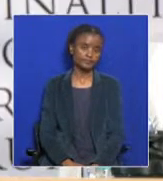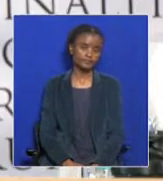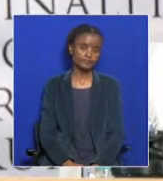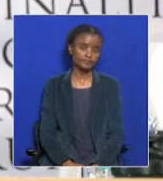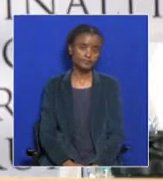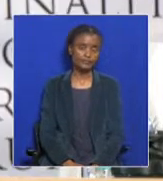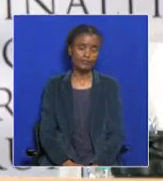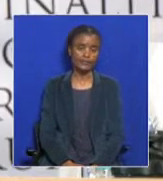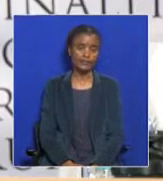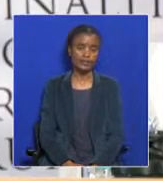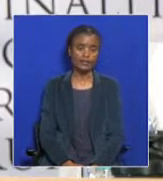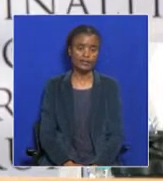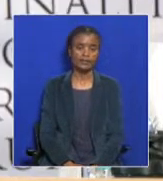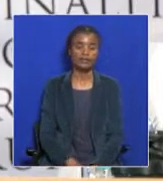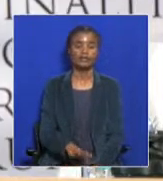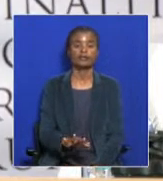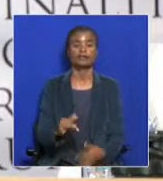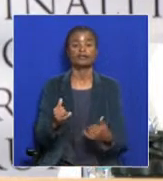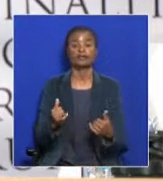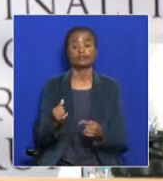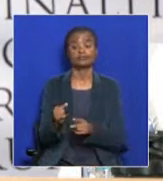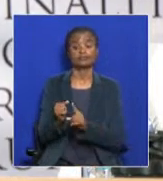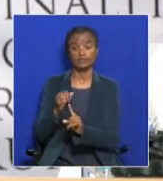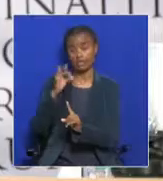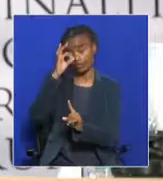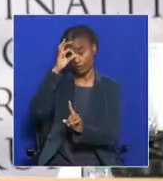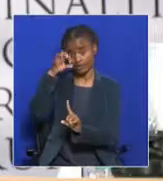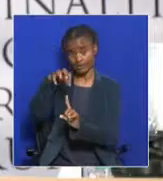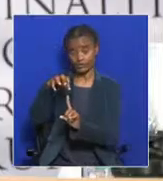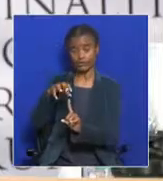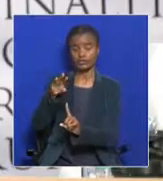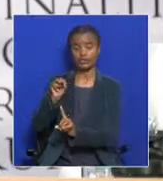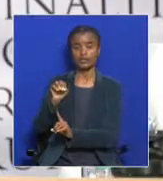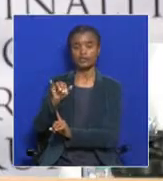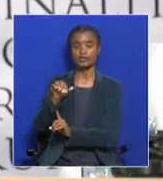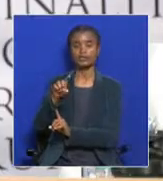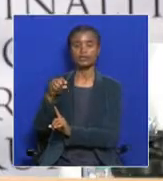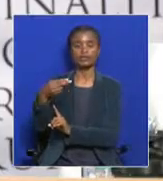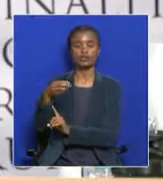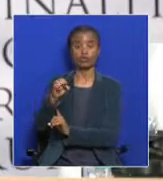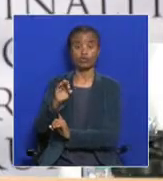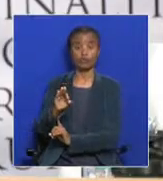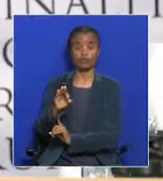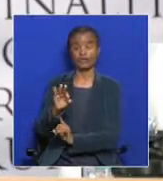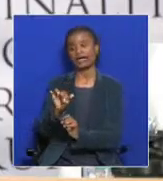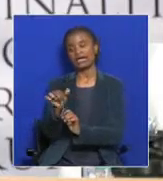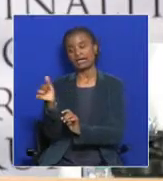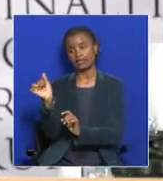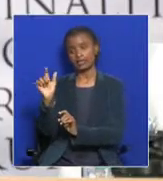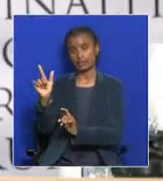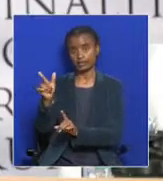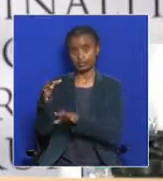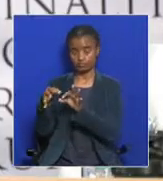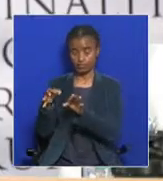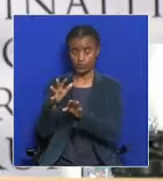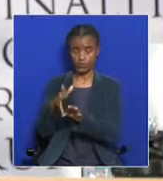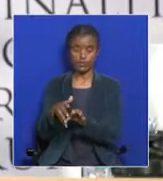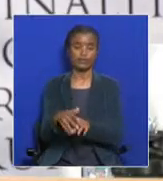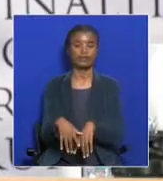staying with Maiden Wharf, we'll look at the others. Still on the same document, if you go over